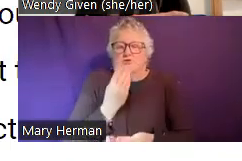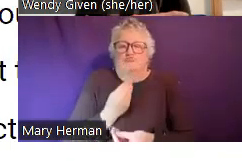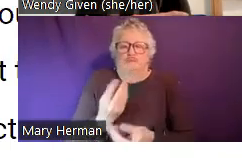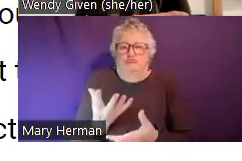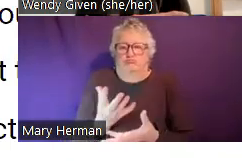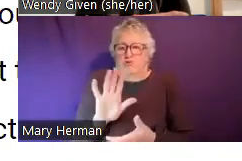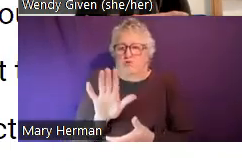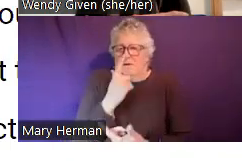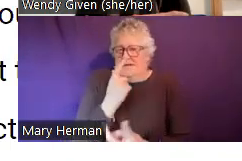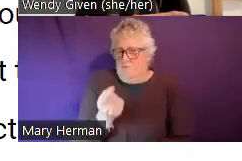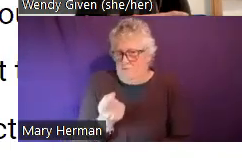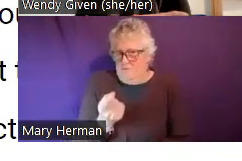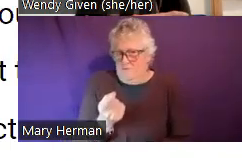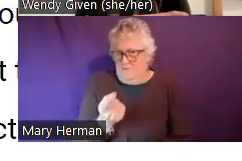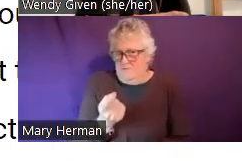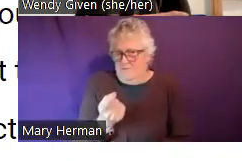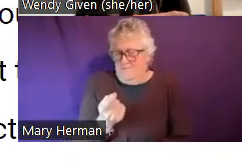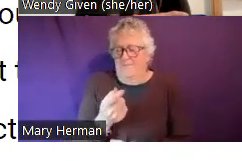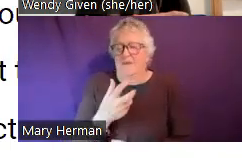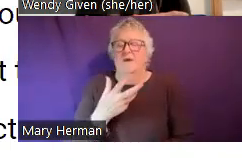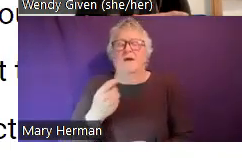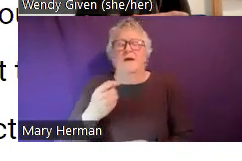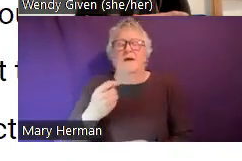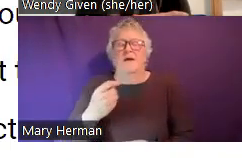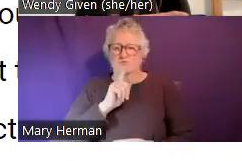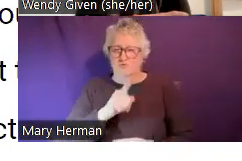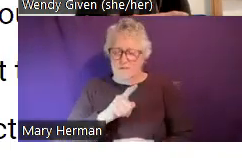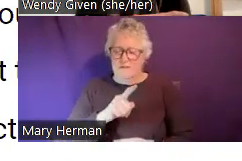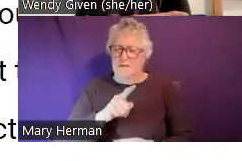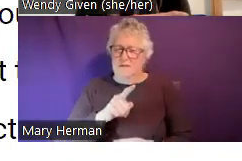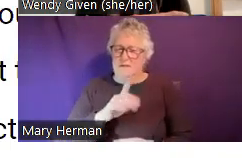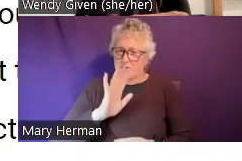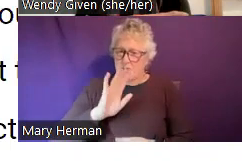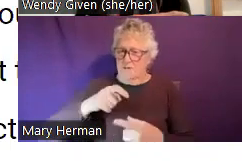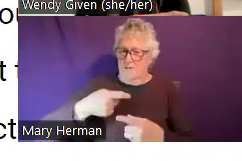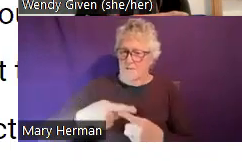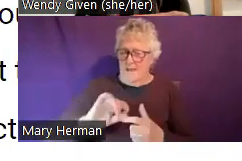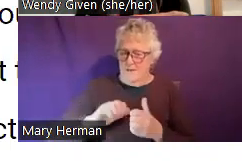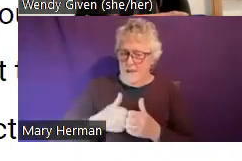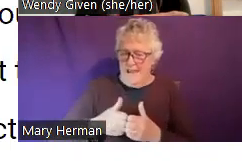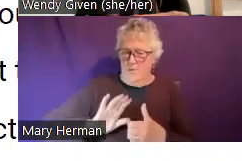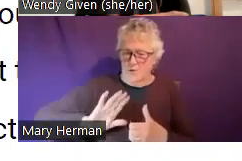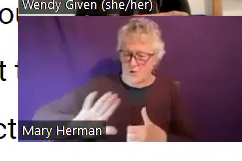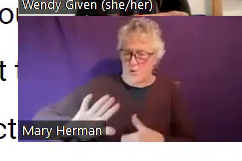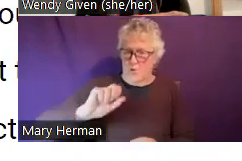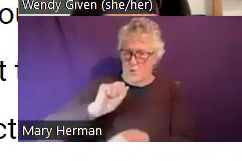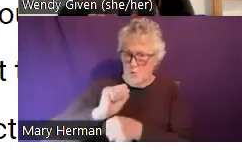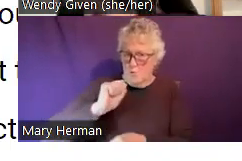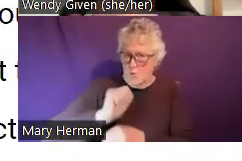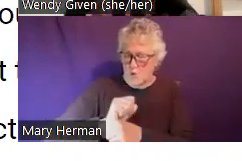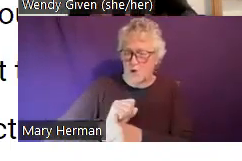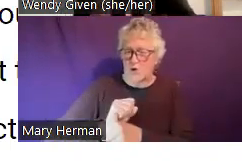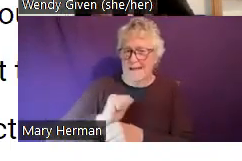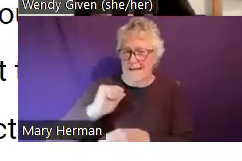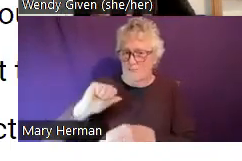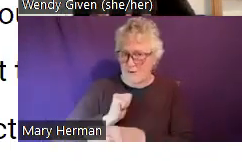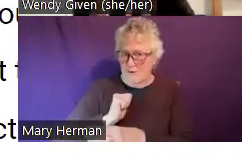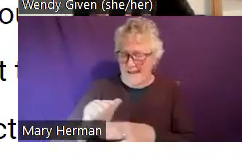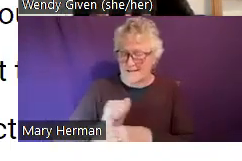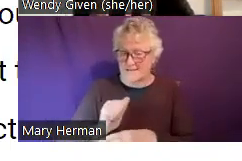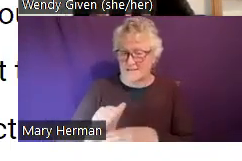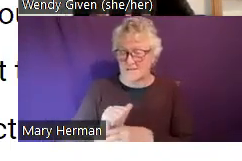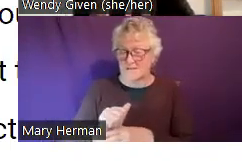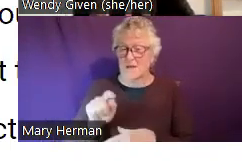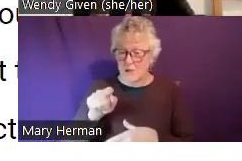to how your practice and you as an individual values connect to the Port's